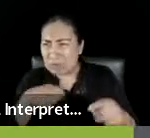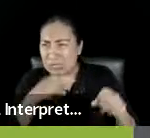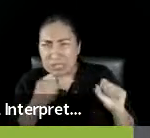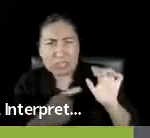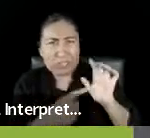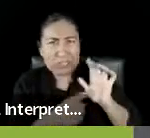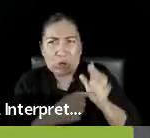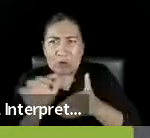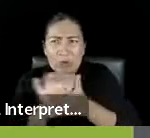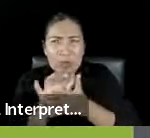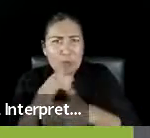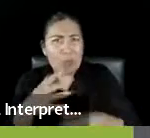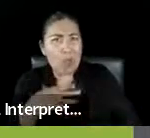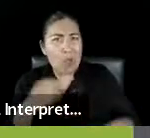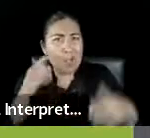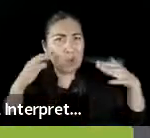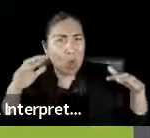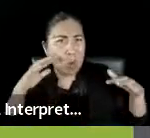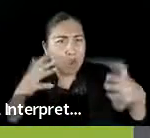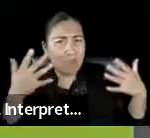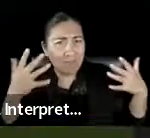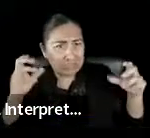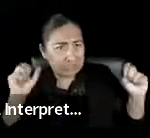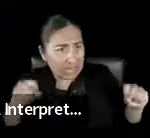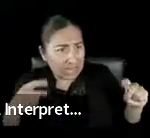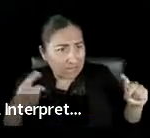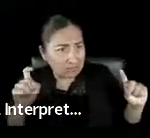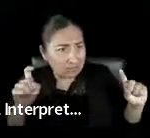the film White Noise now? Let's see if we can roll that.